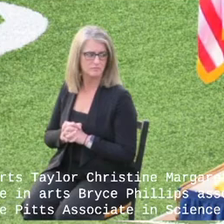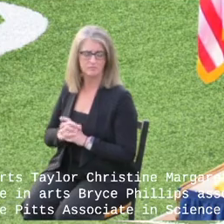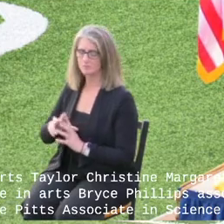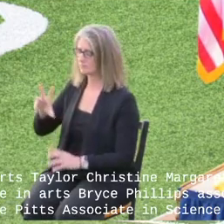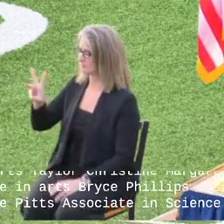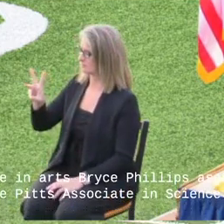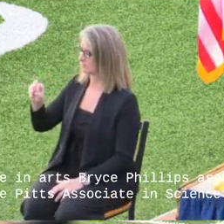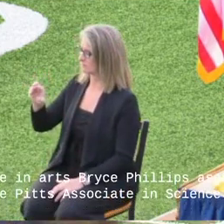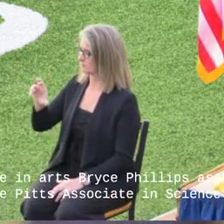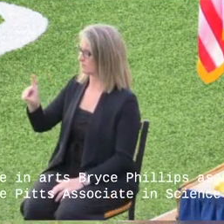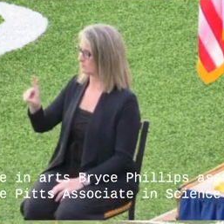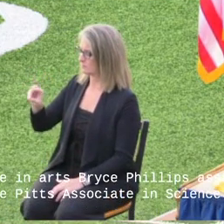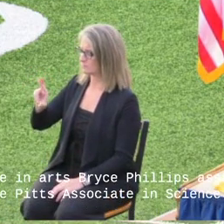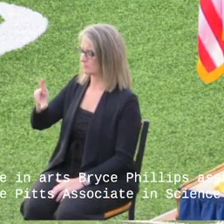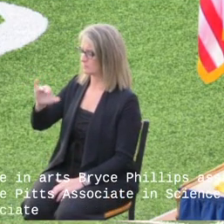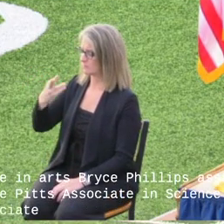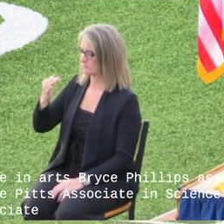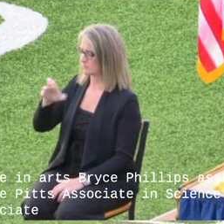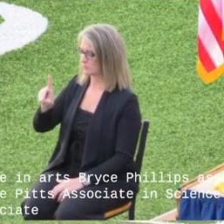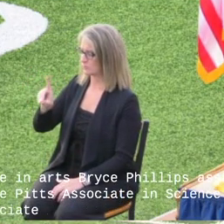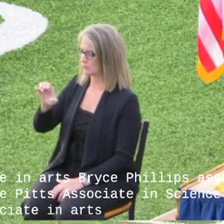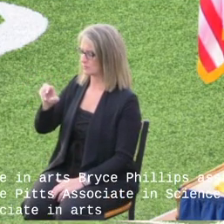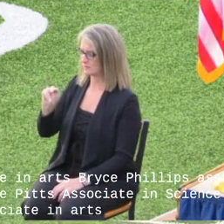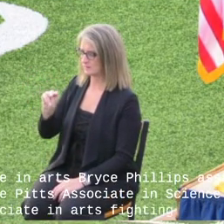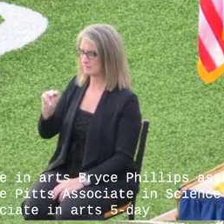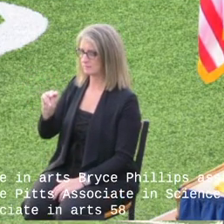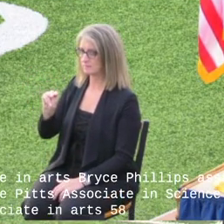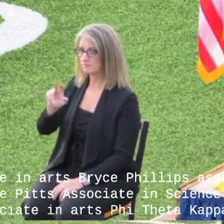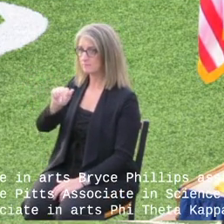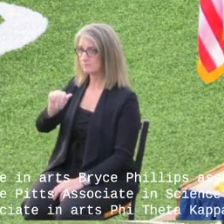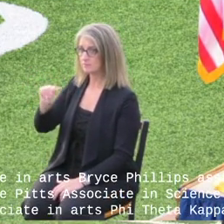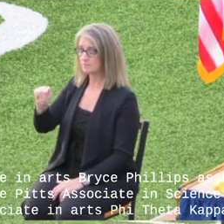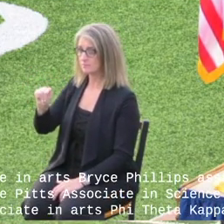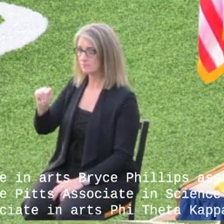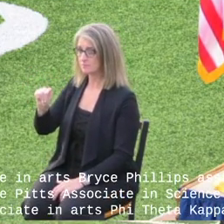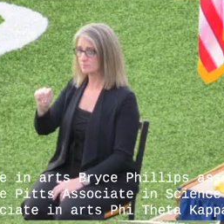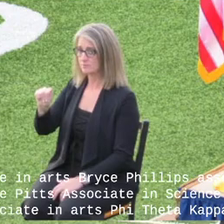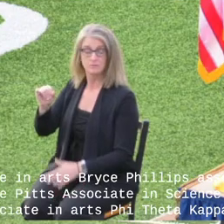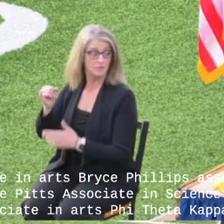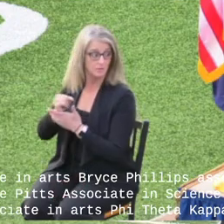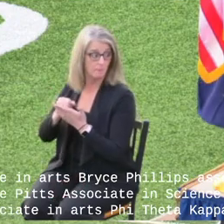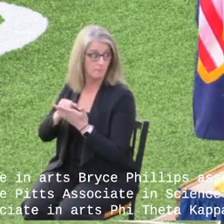Ward Richardson, Associate in Arts, Phi Theta Kappa.